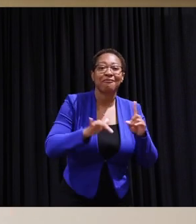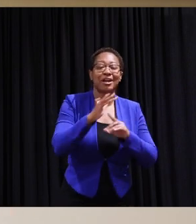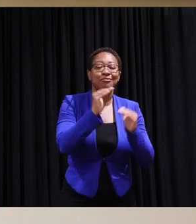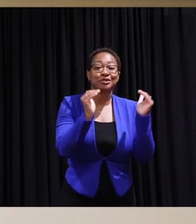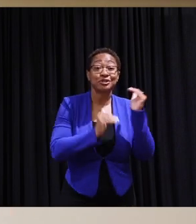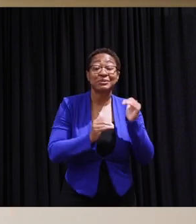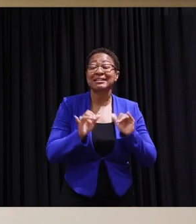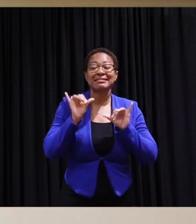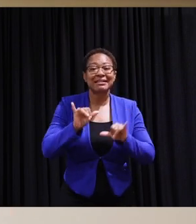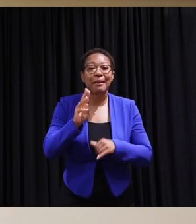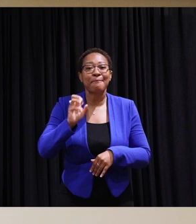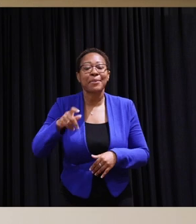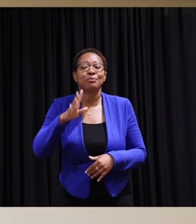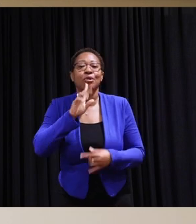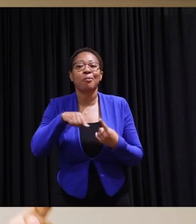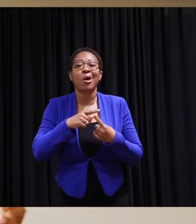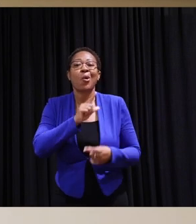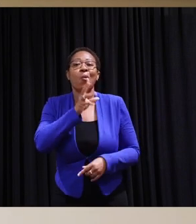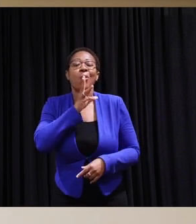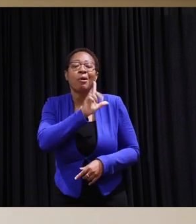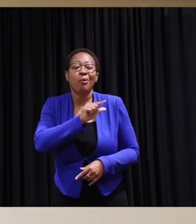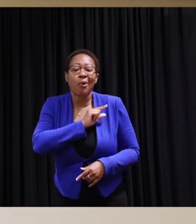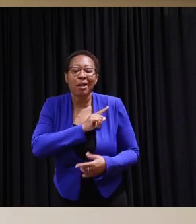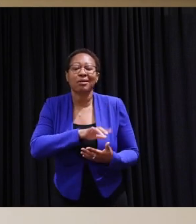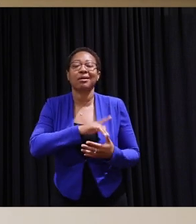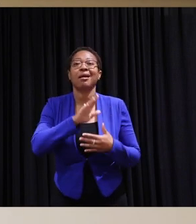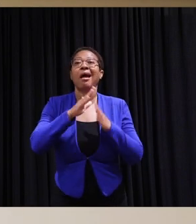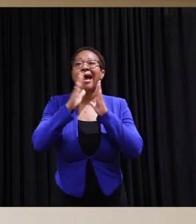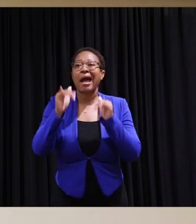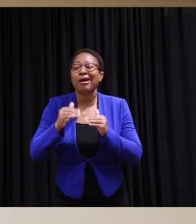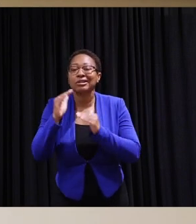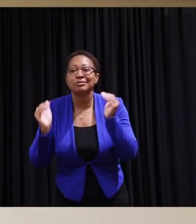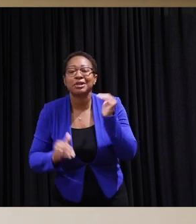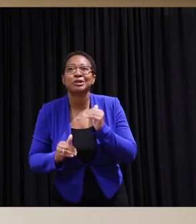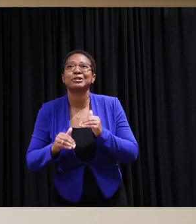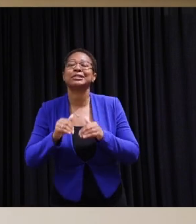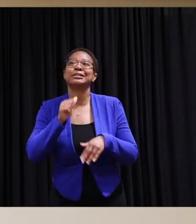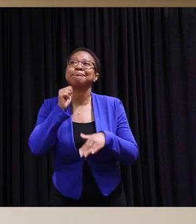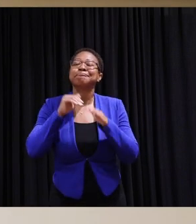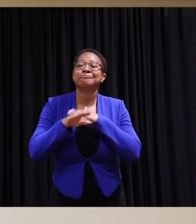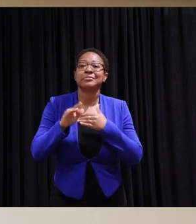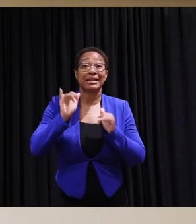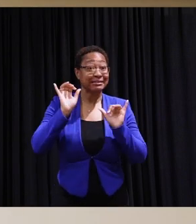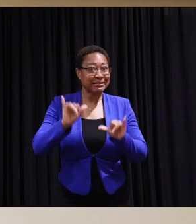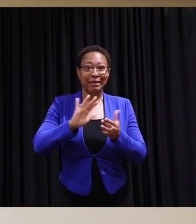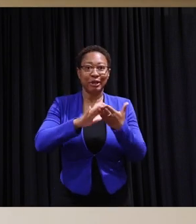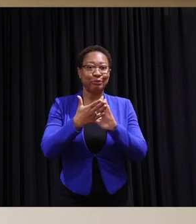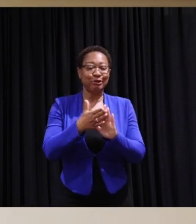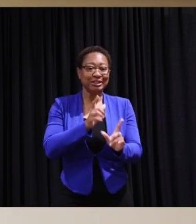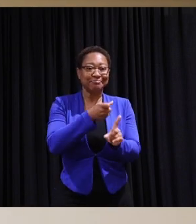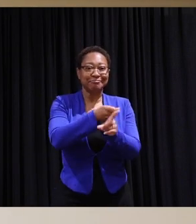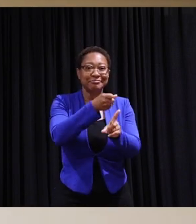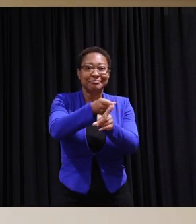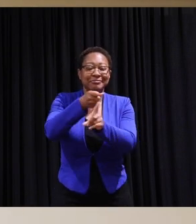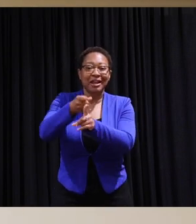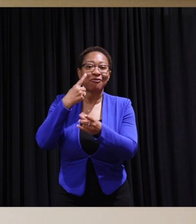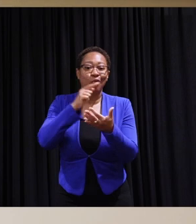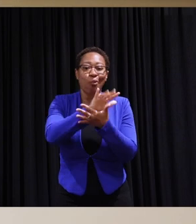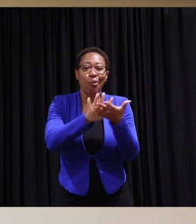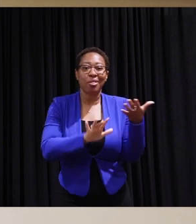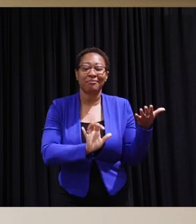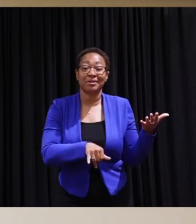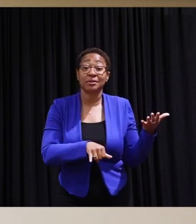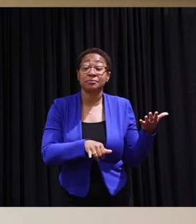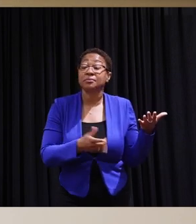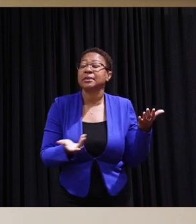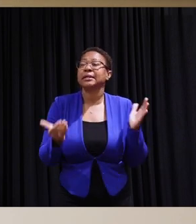the same map that when we talk about water quality, when we talk about housing disparities, it's the same communities. So what I think, again,